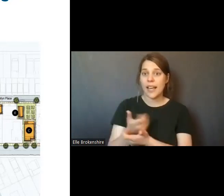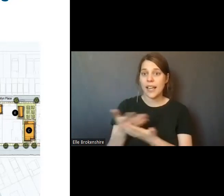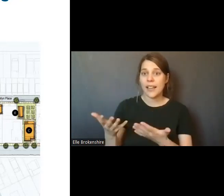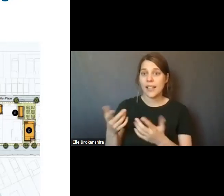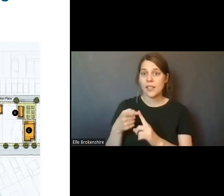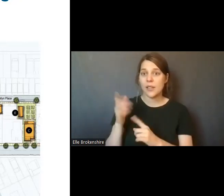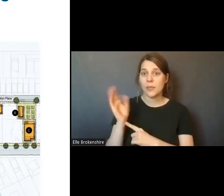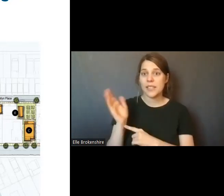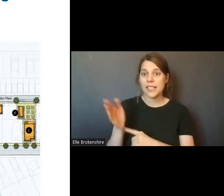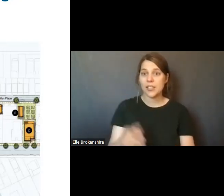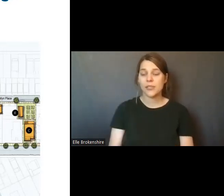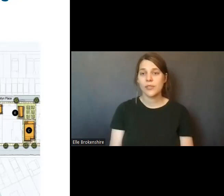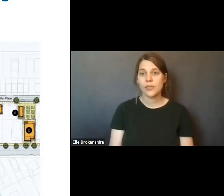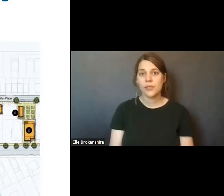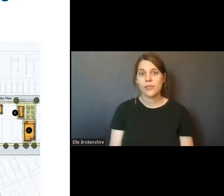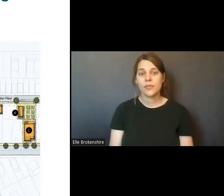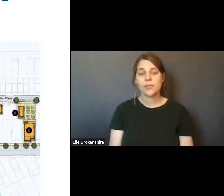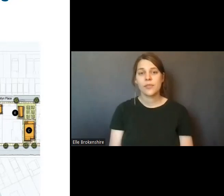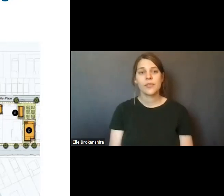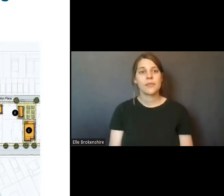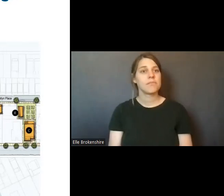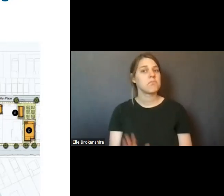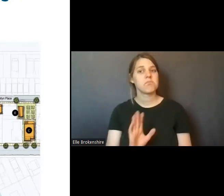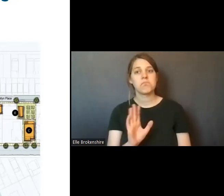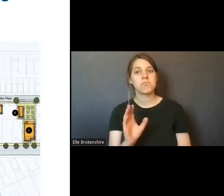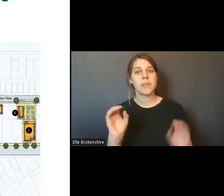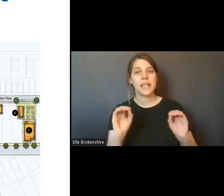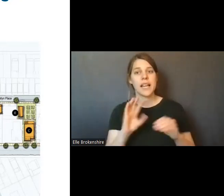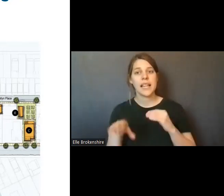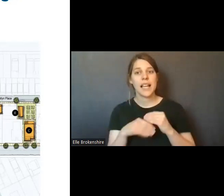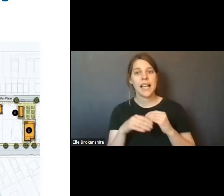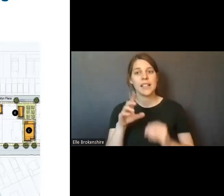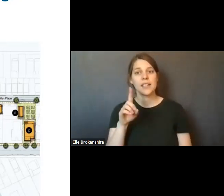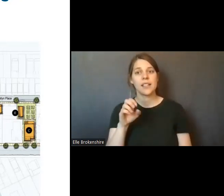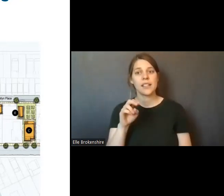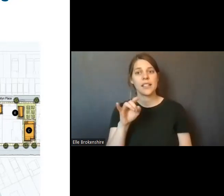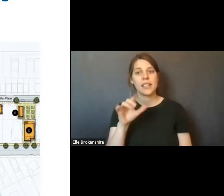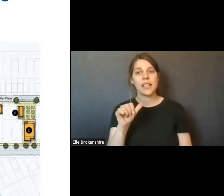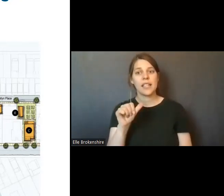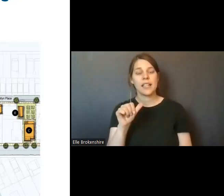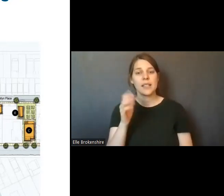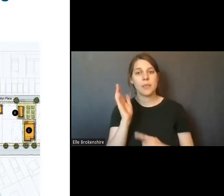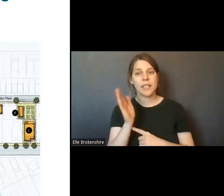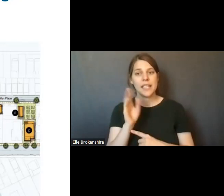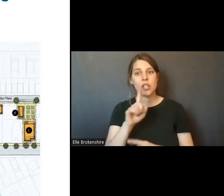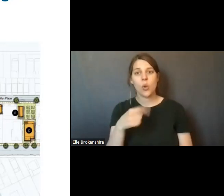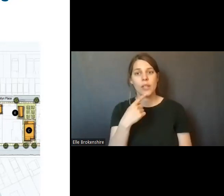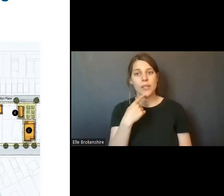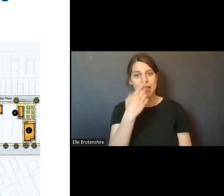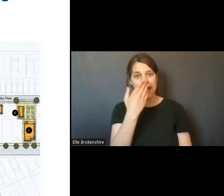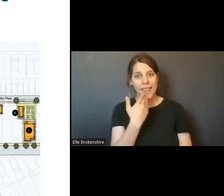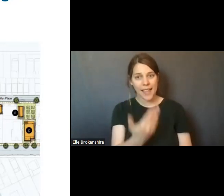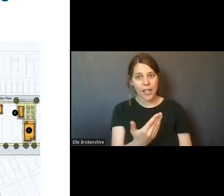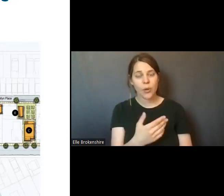presentation? I would not like to add anything to Danita's presentation other than to say thank you. And